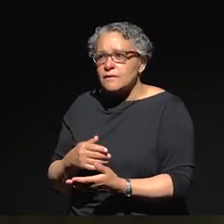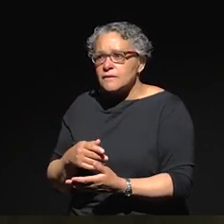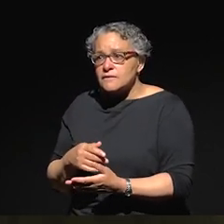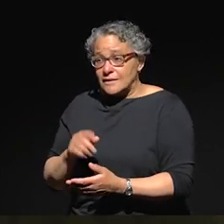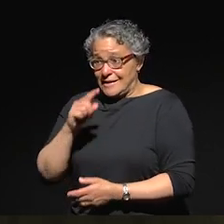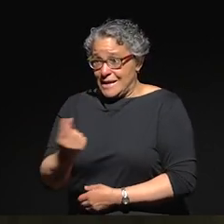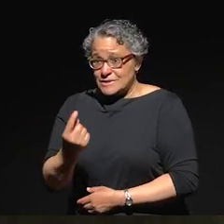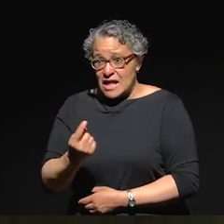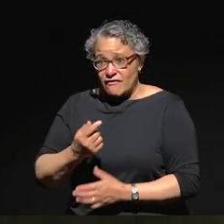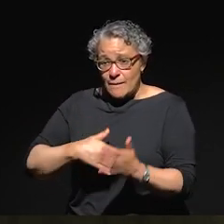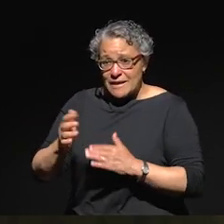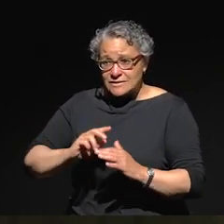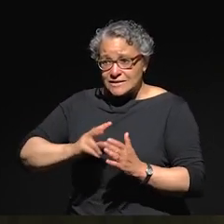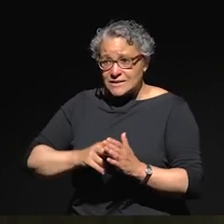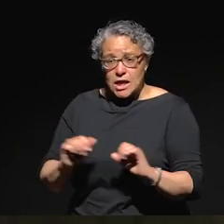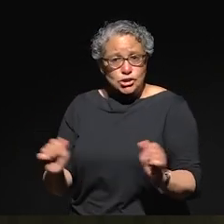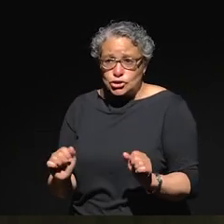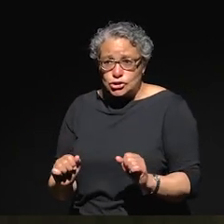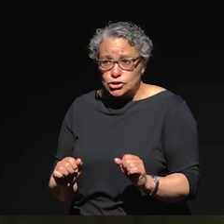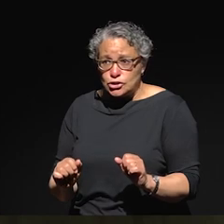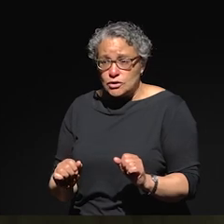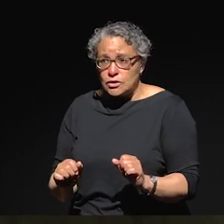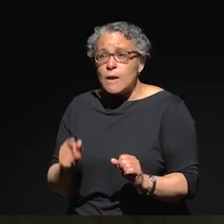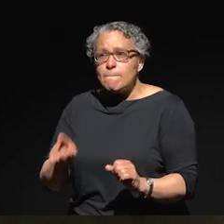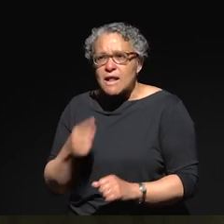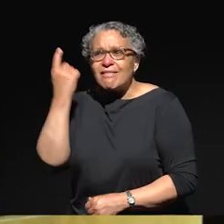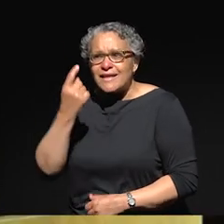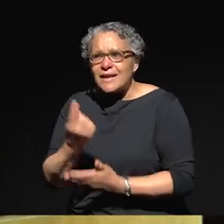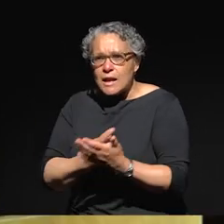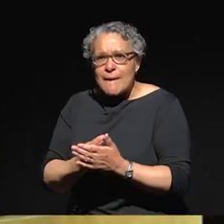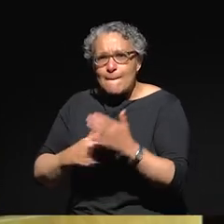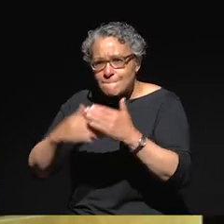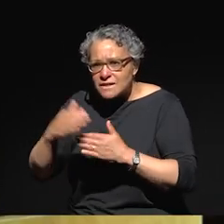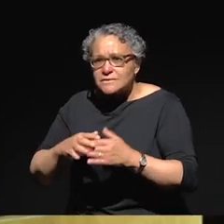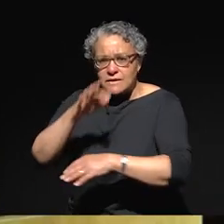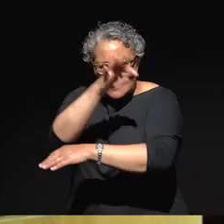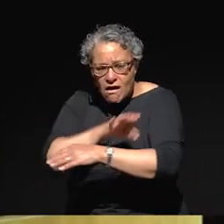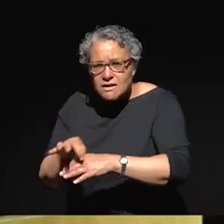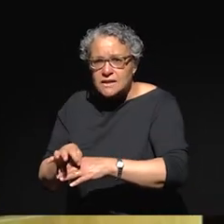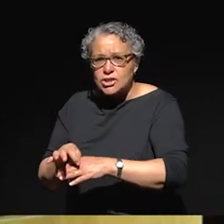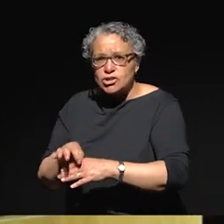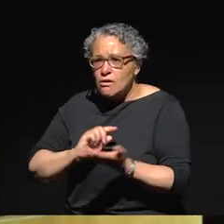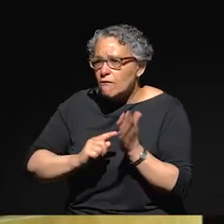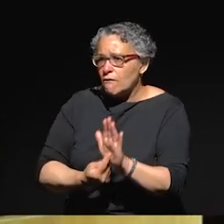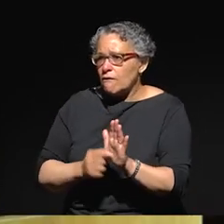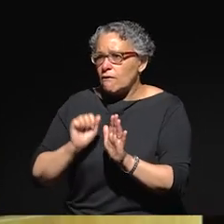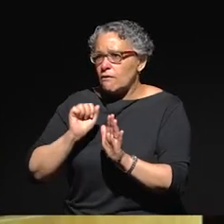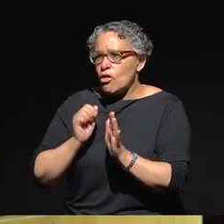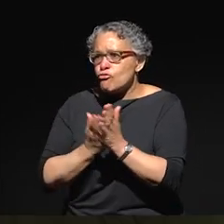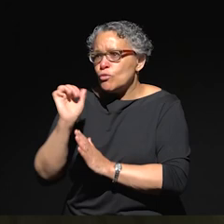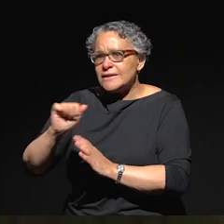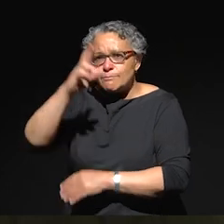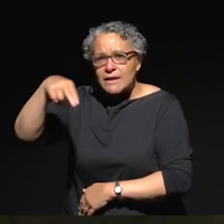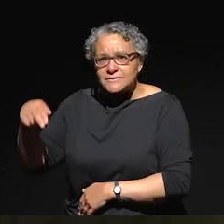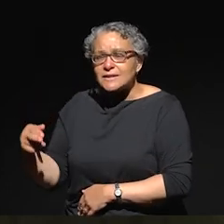design buildings yet, he's not doing that yet, he's thinking about architecture, and he represents it in his paintings. And this is,